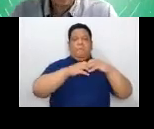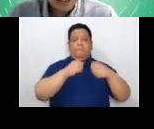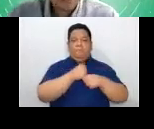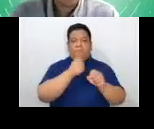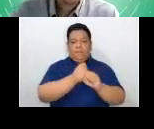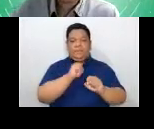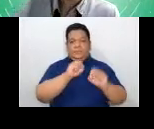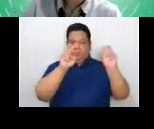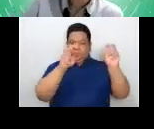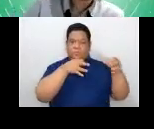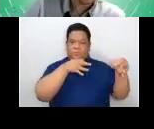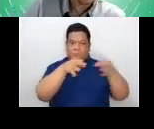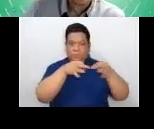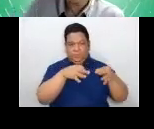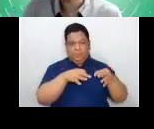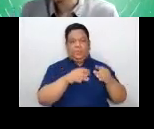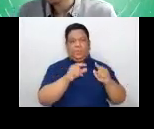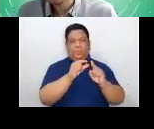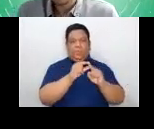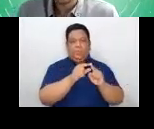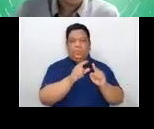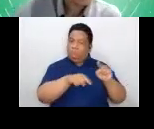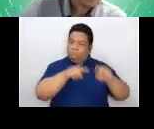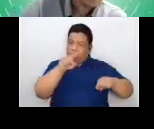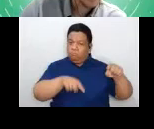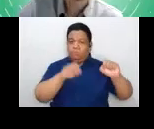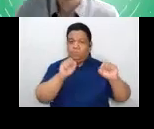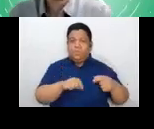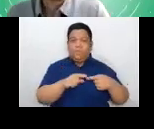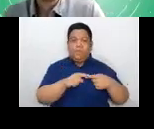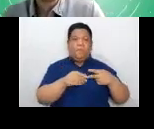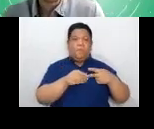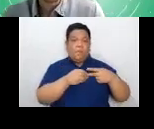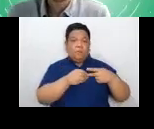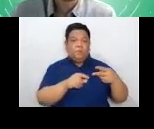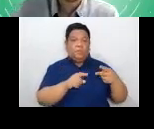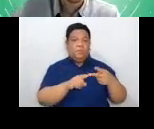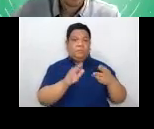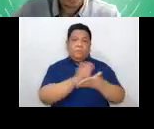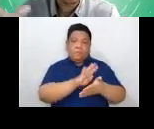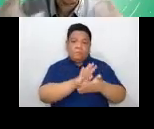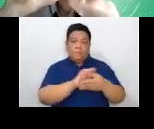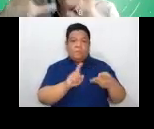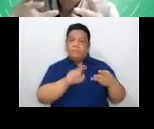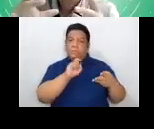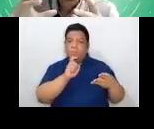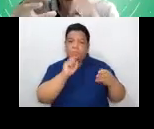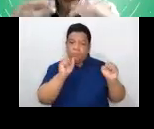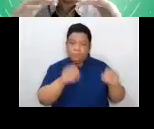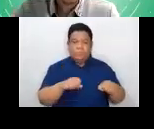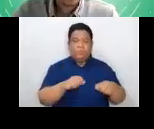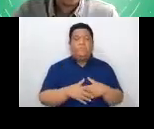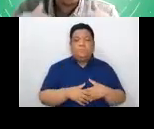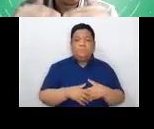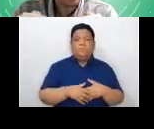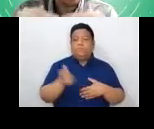This act of building can have many forms. It could be plastic, it could be paper, it can even be metal that you're putting together. But